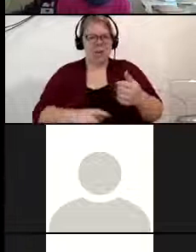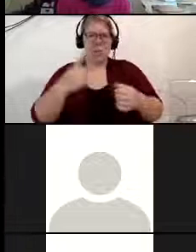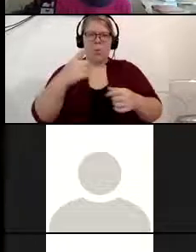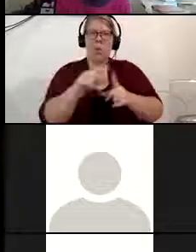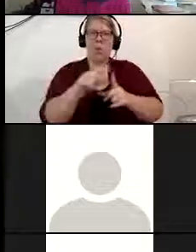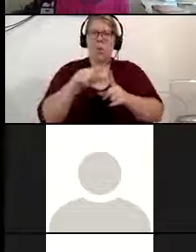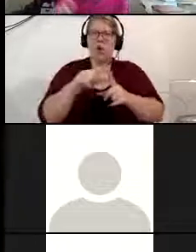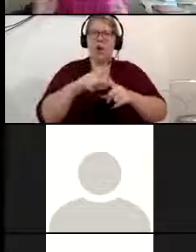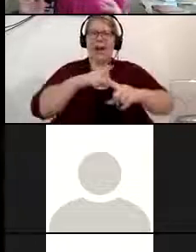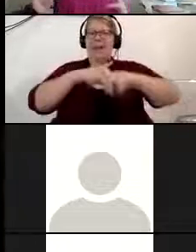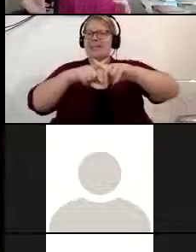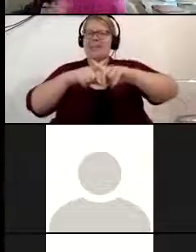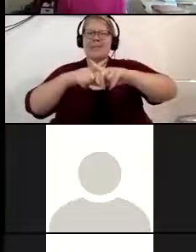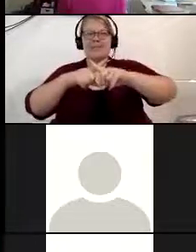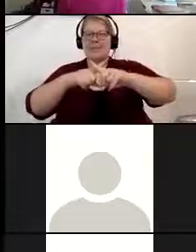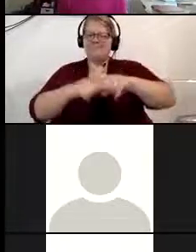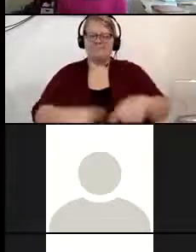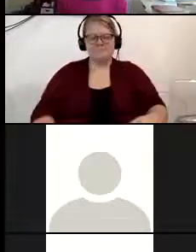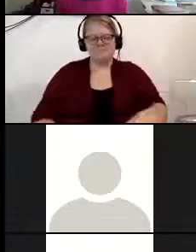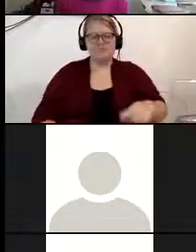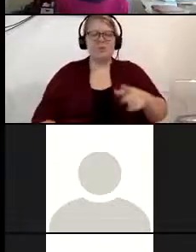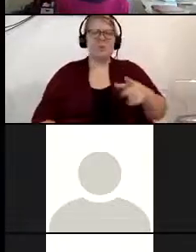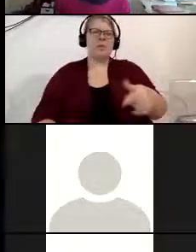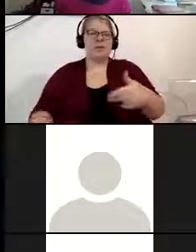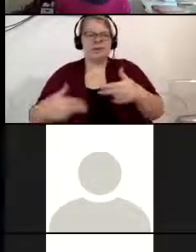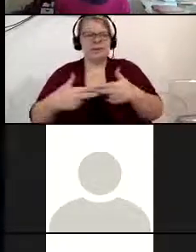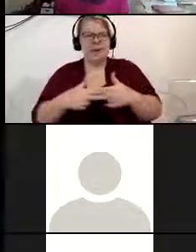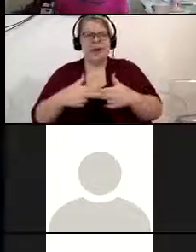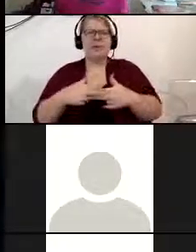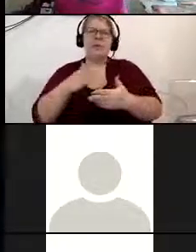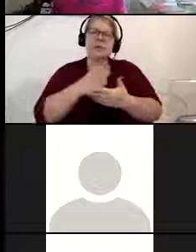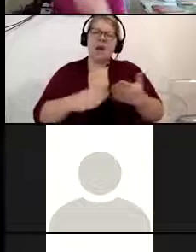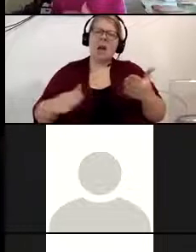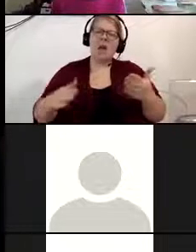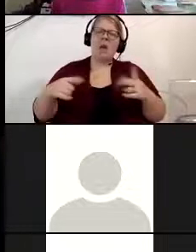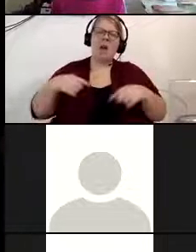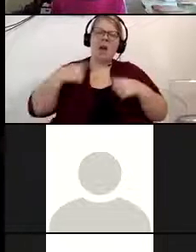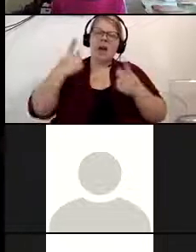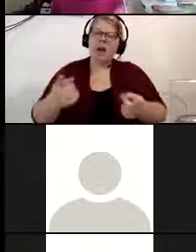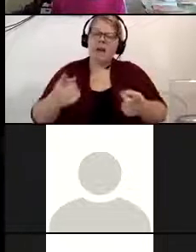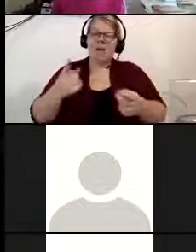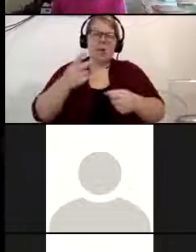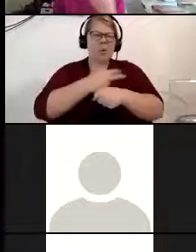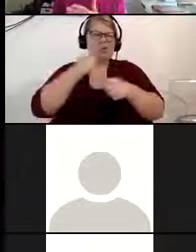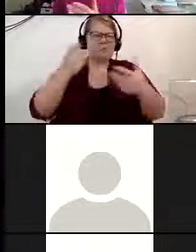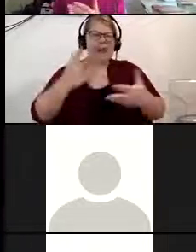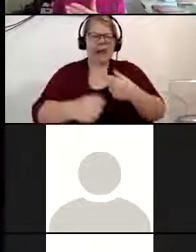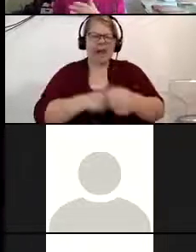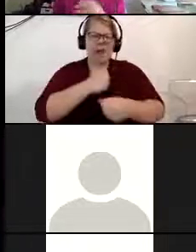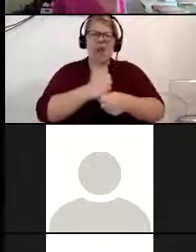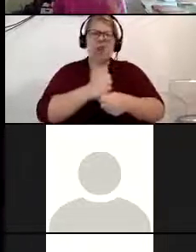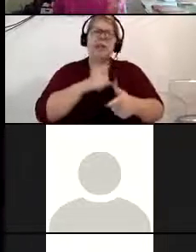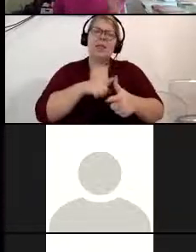here. And, these are slides, some of which I've used for a number of years. And as I was